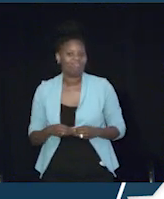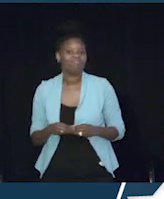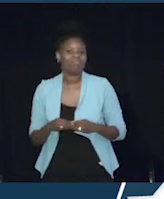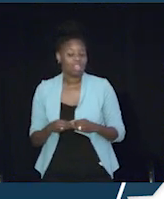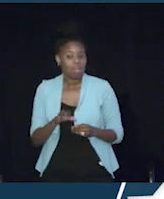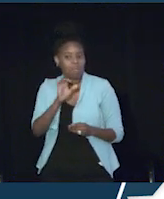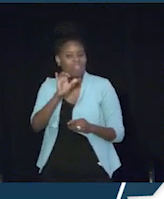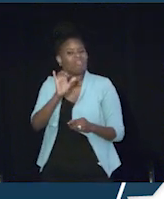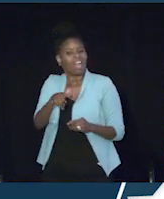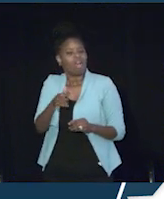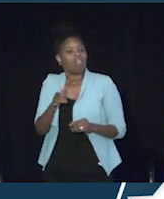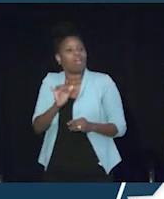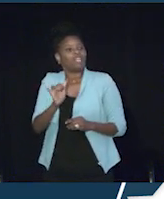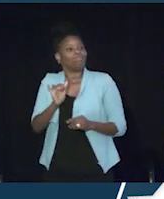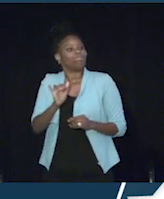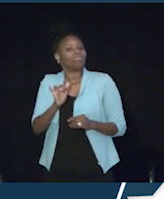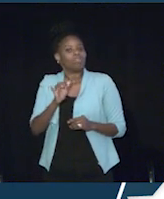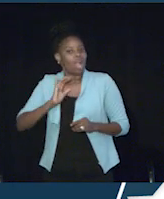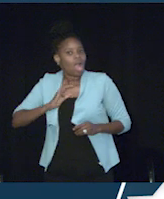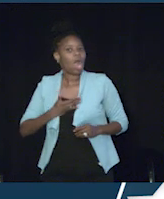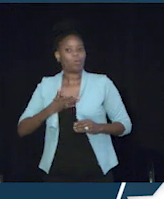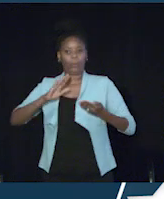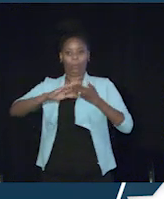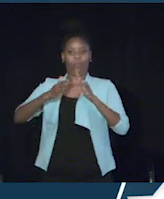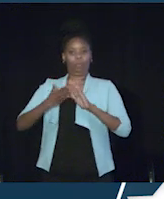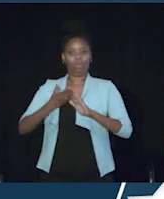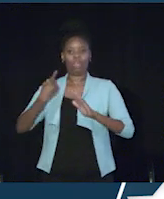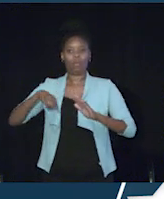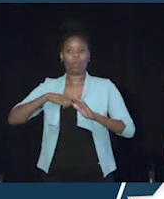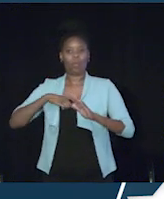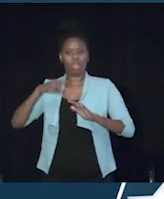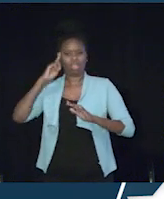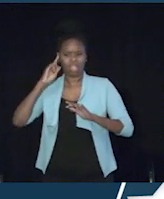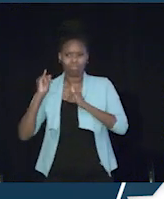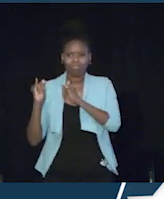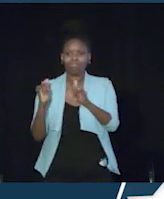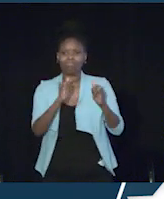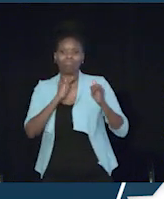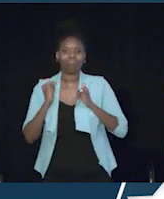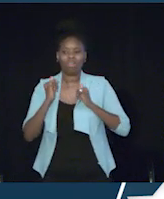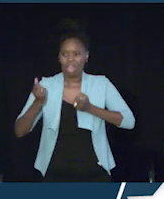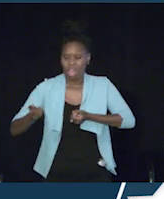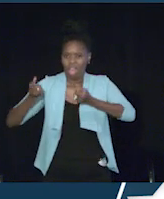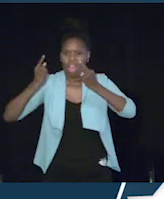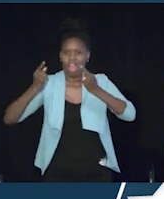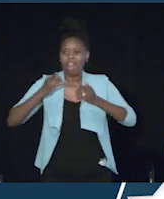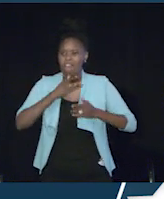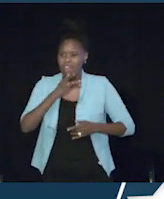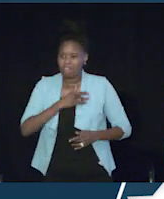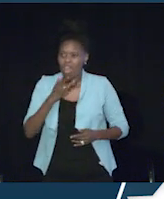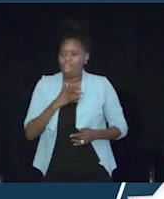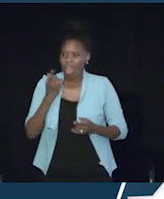it was a community that understood me, and I knew that I was not alone.